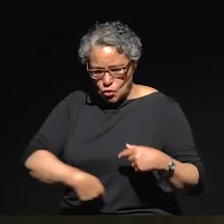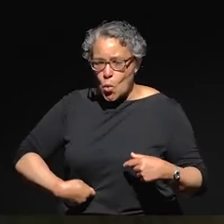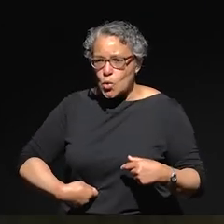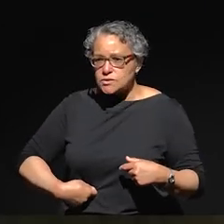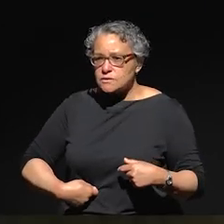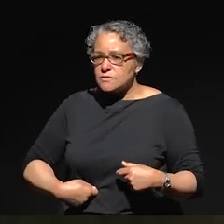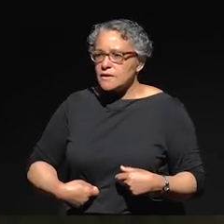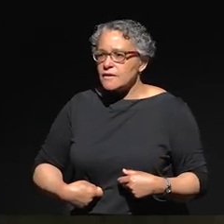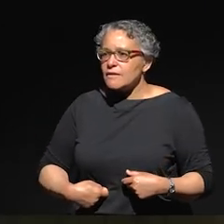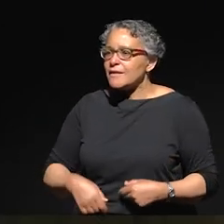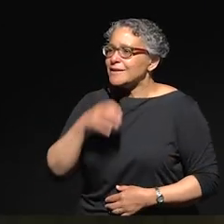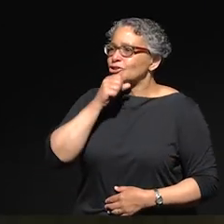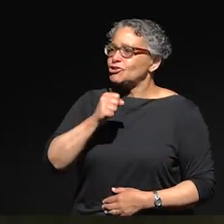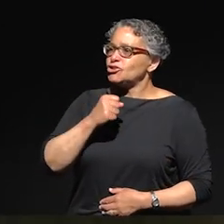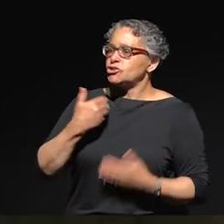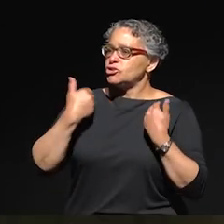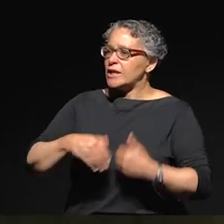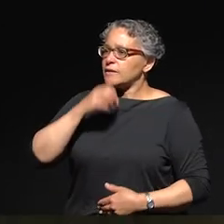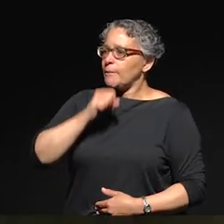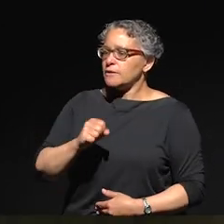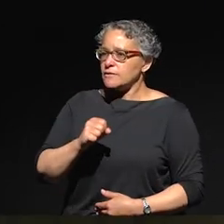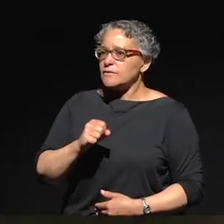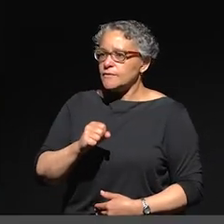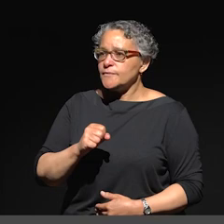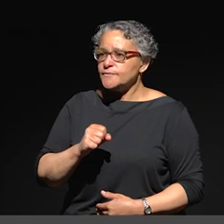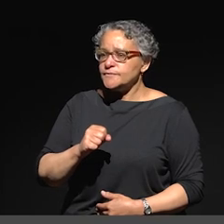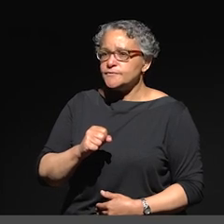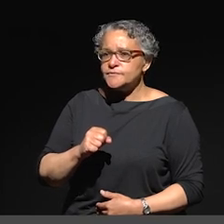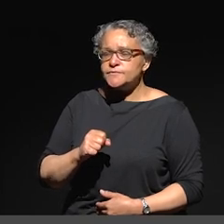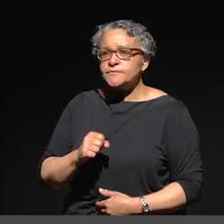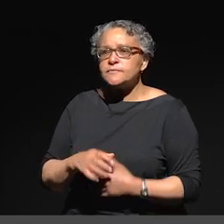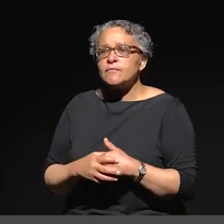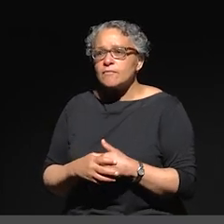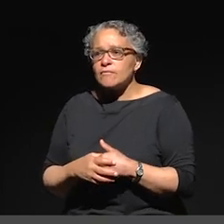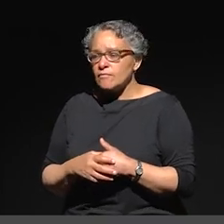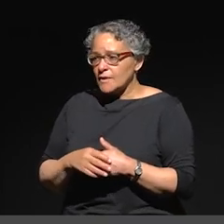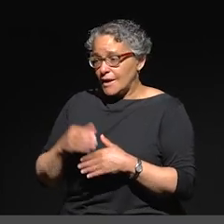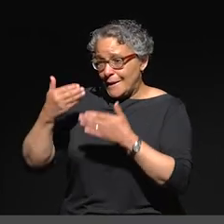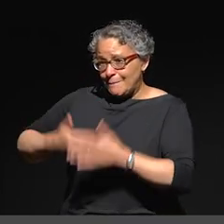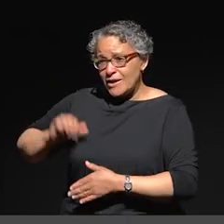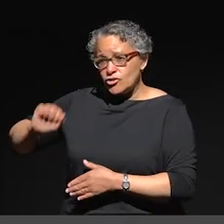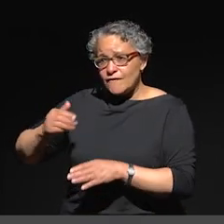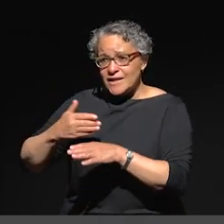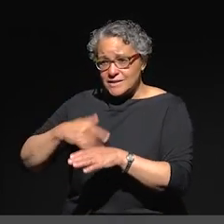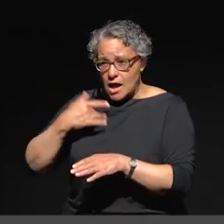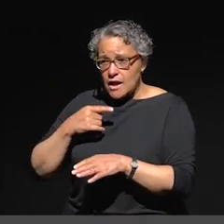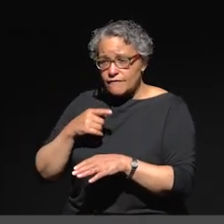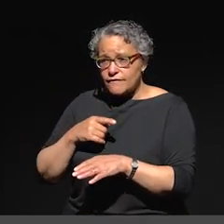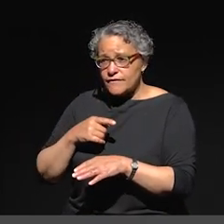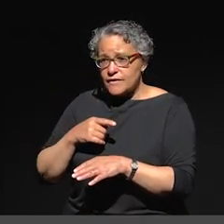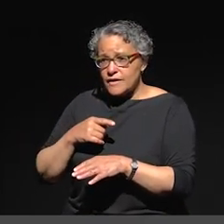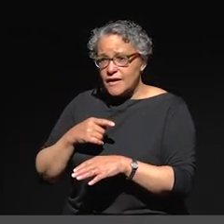an artisan. And as you remember, I said Raphael was born to an artisan's family. In the period of his lifetime, the conception of